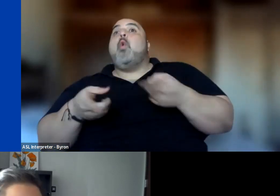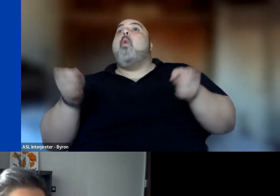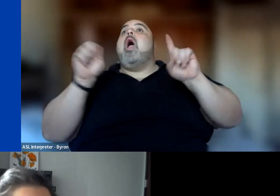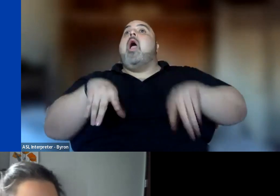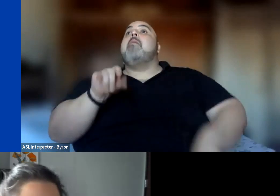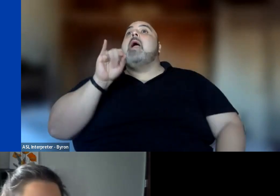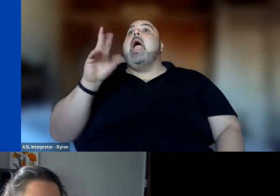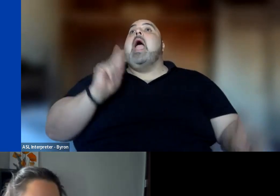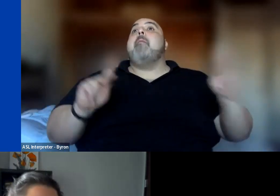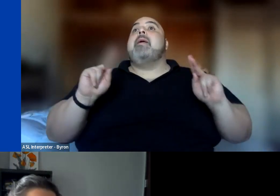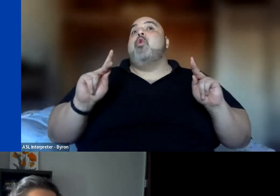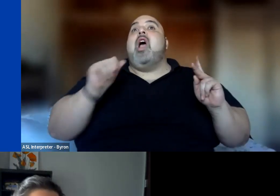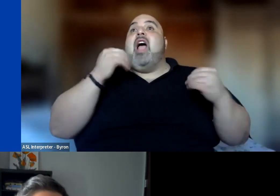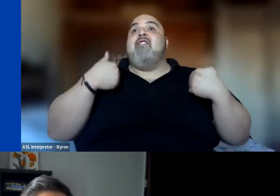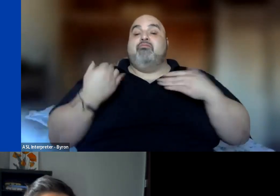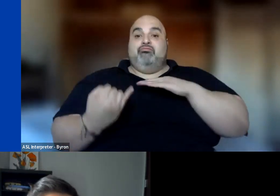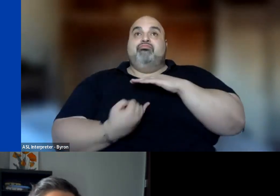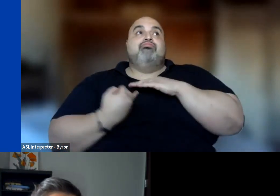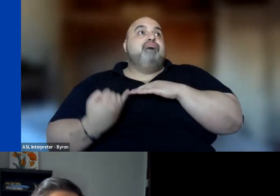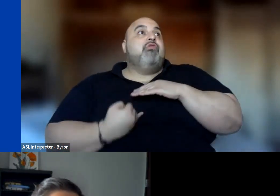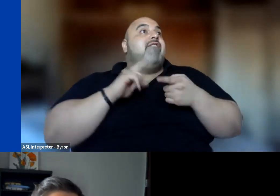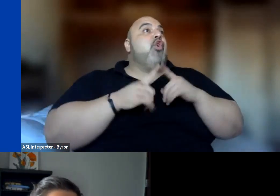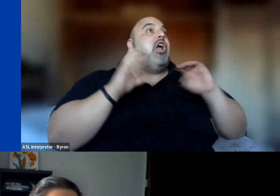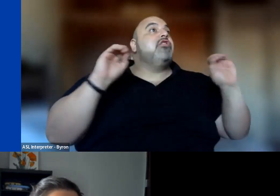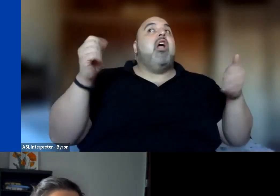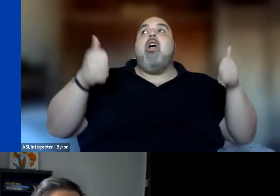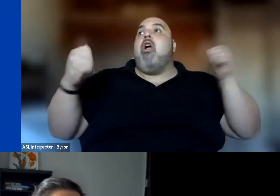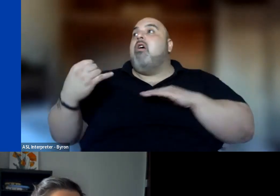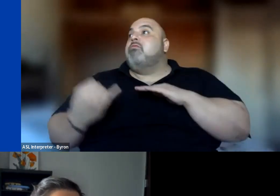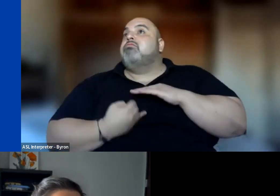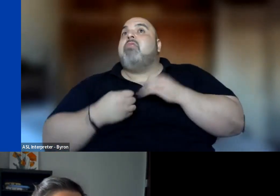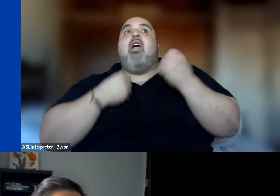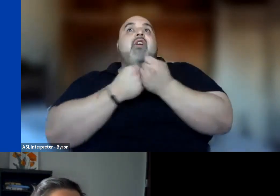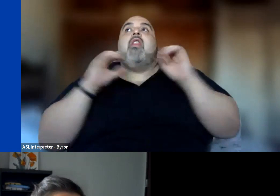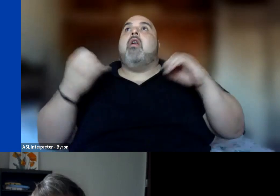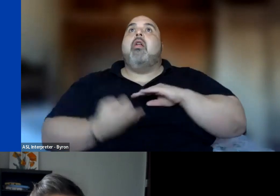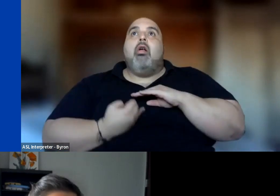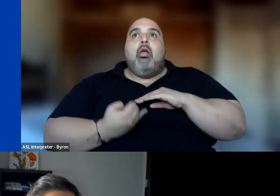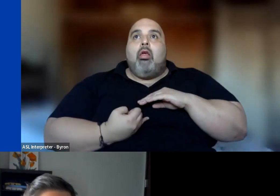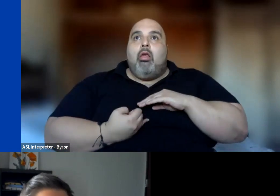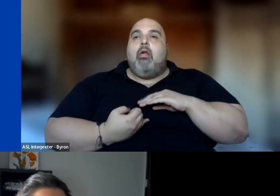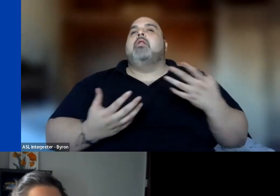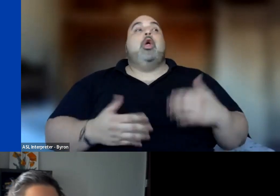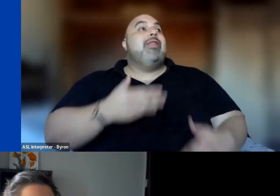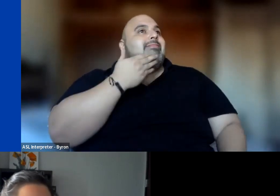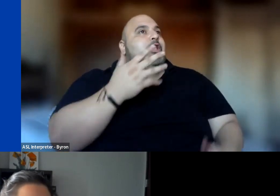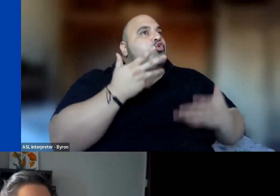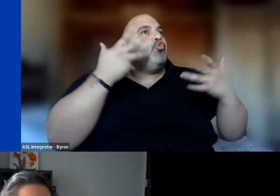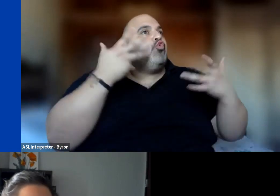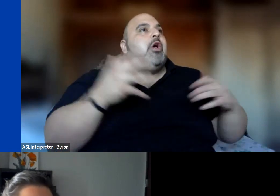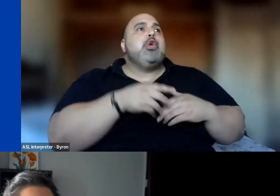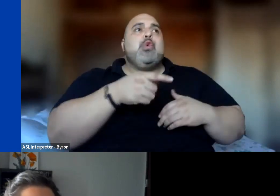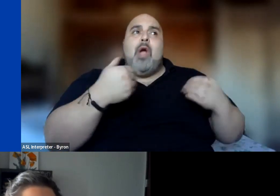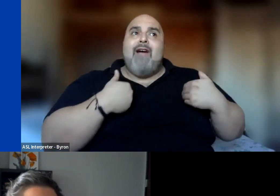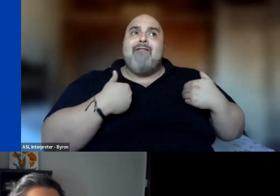unbefriended adults and don't have other family members or friends as advocates. Thank you so much. Wow, you have a lot